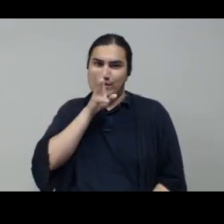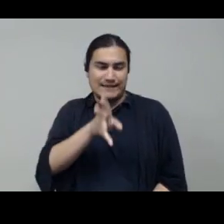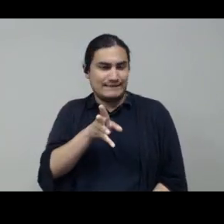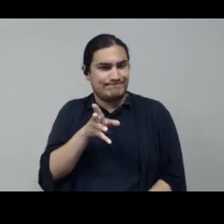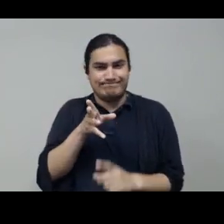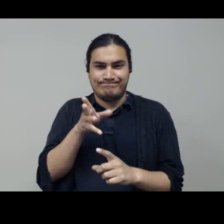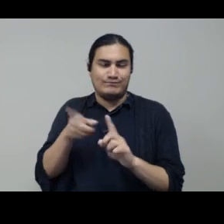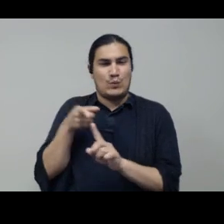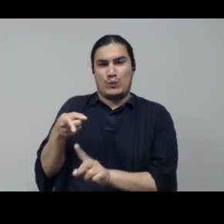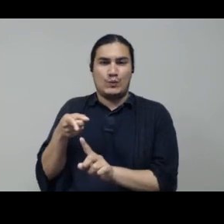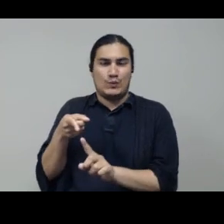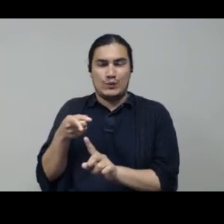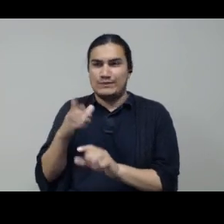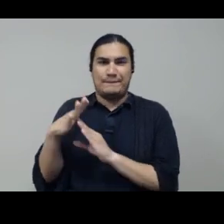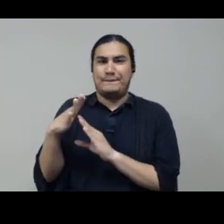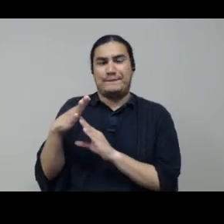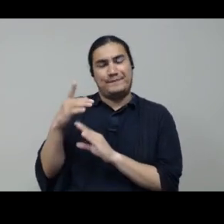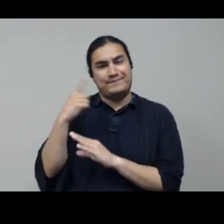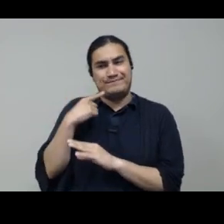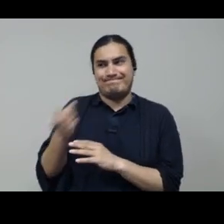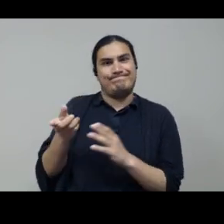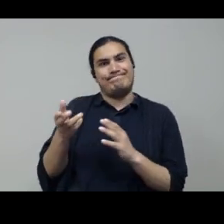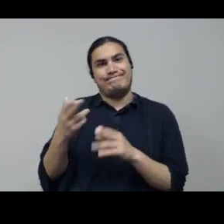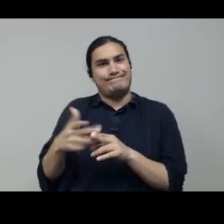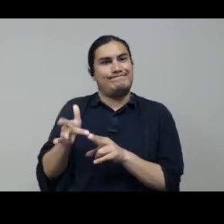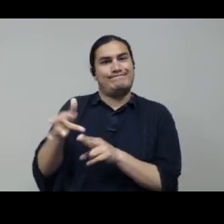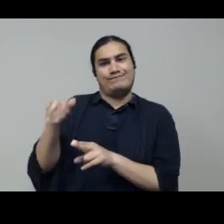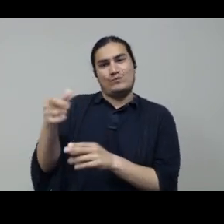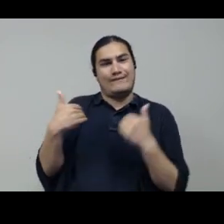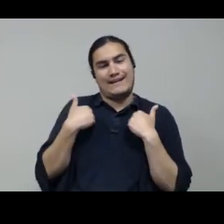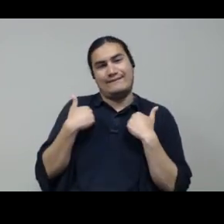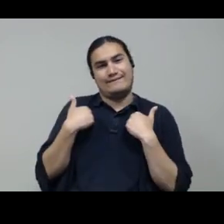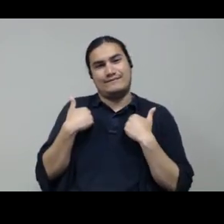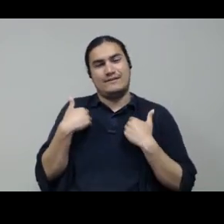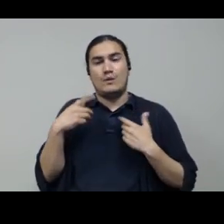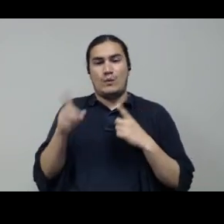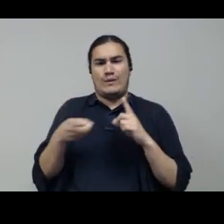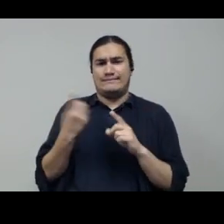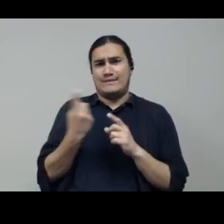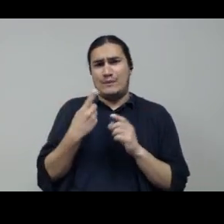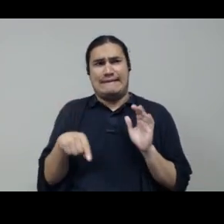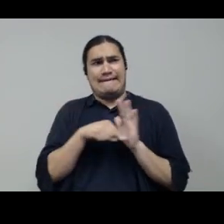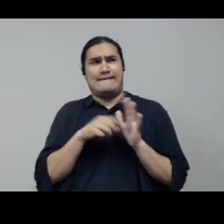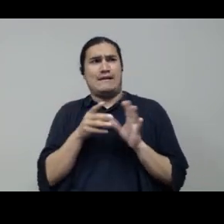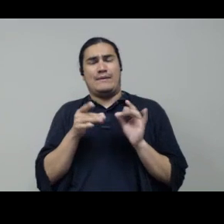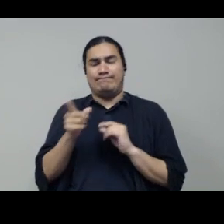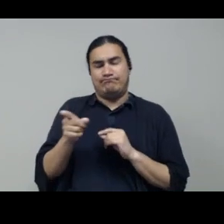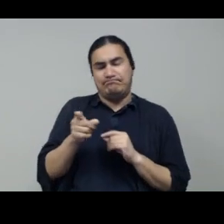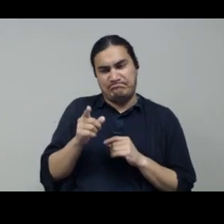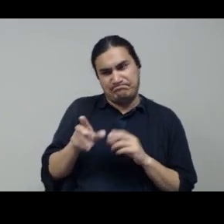and on a frequent basis that he doesn't even give anyone a chance for a rebuttal when he's speaking so highly. Well, that's good. I